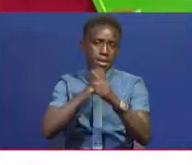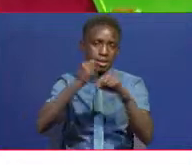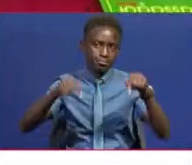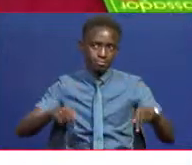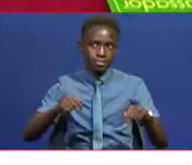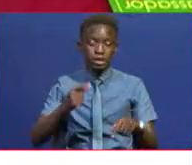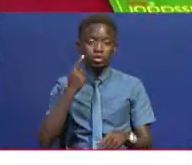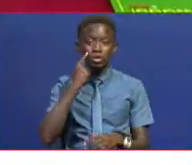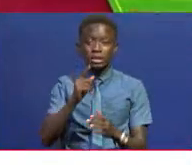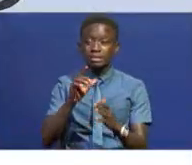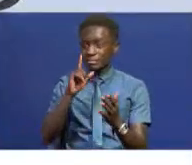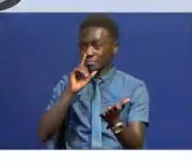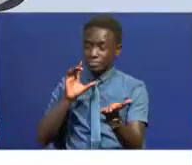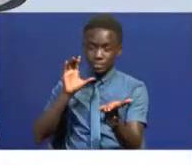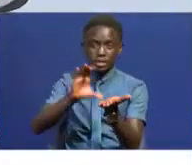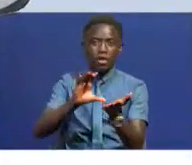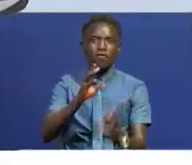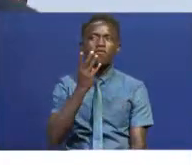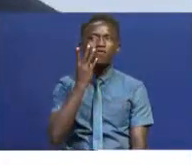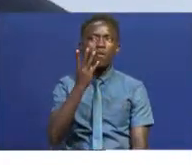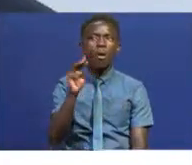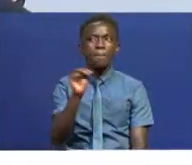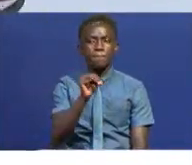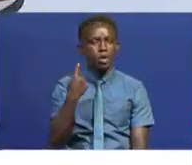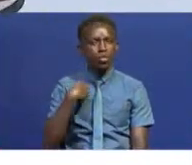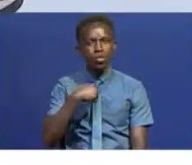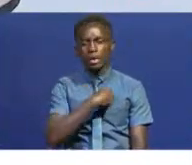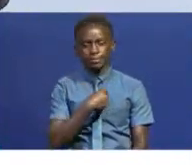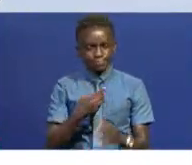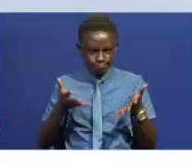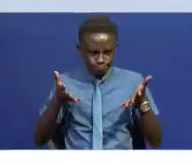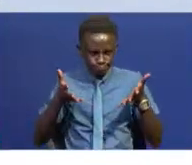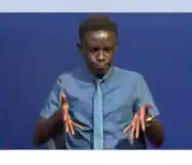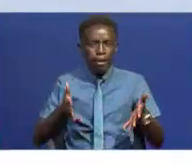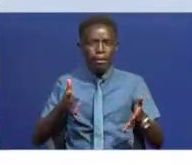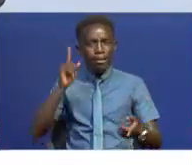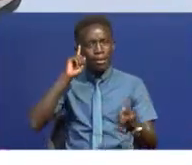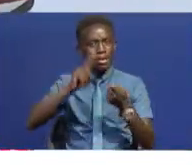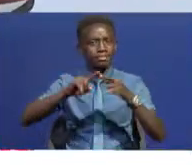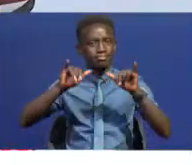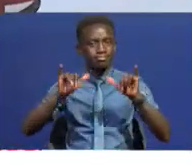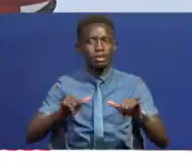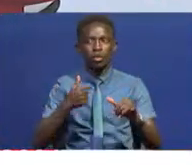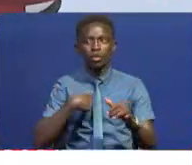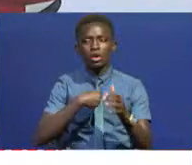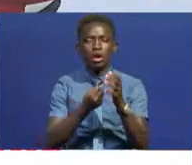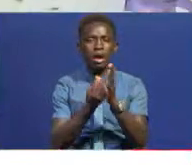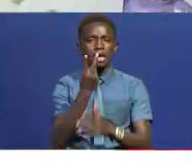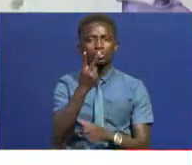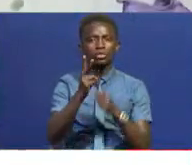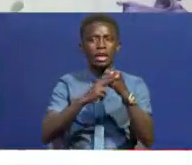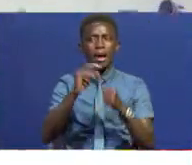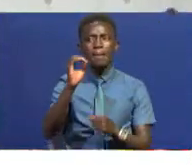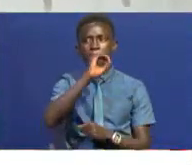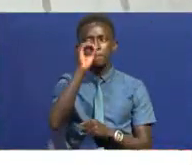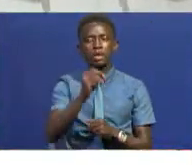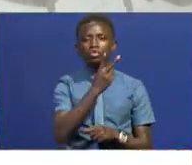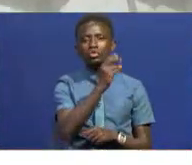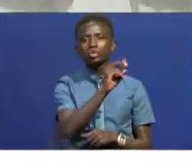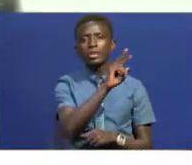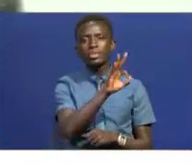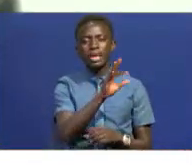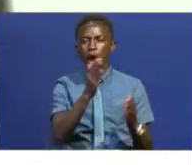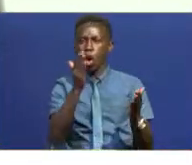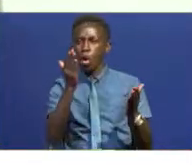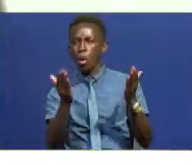million, yes, we are here to stay. We grew by 27%, that is year 2023 compared to year 2022, that